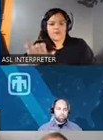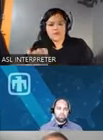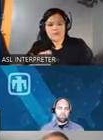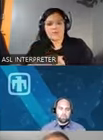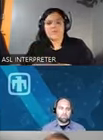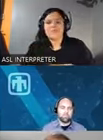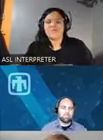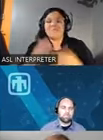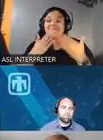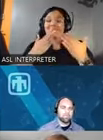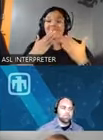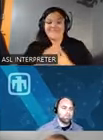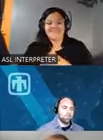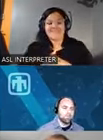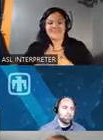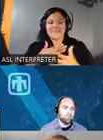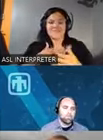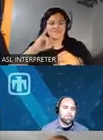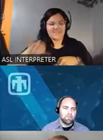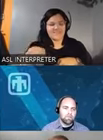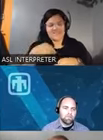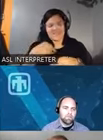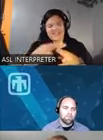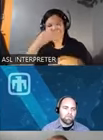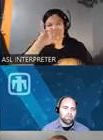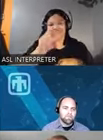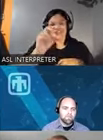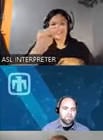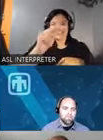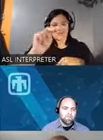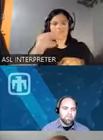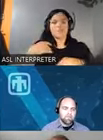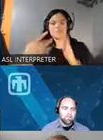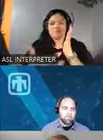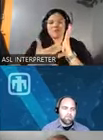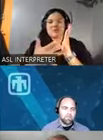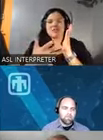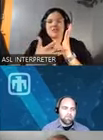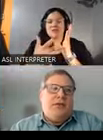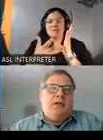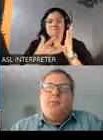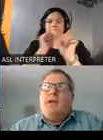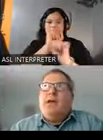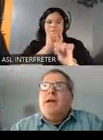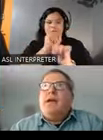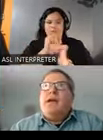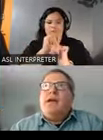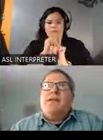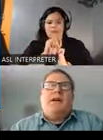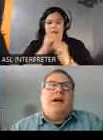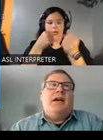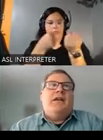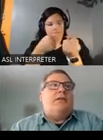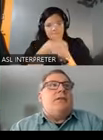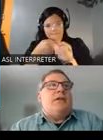Thank you, Matt. As Matt said, my name is John Murphy. I'm a technical staff member at Argonne National Lab.